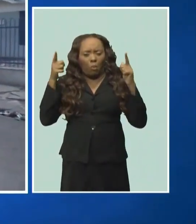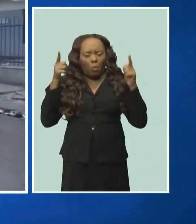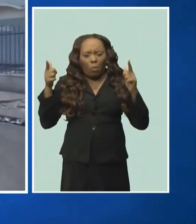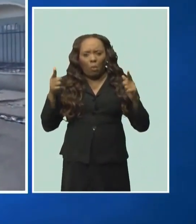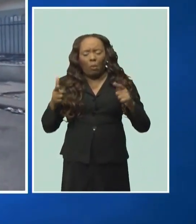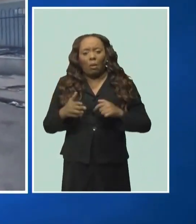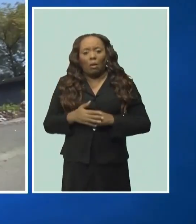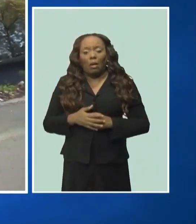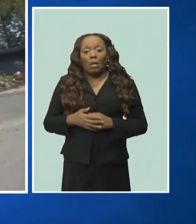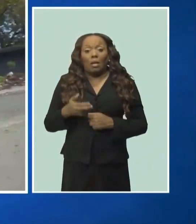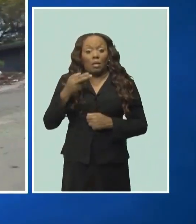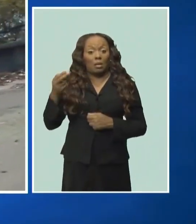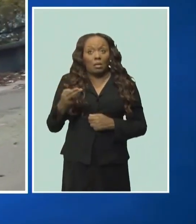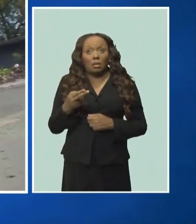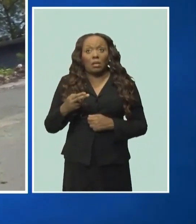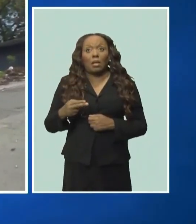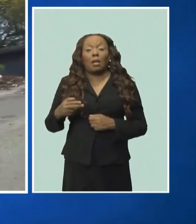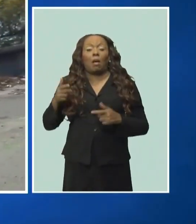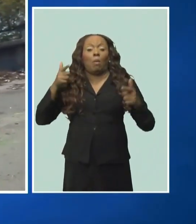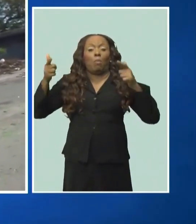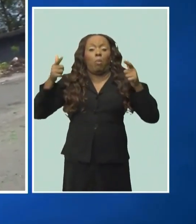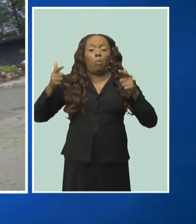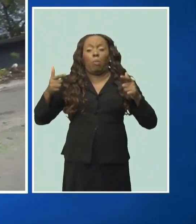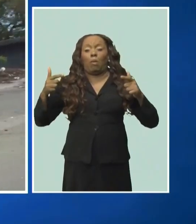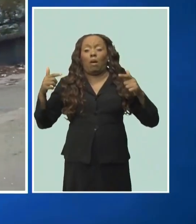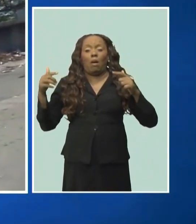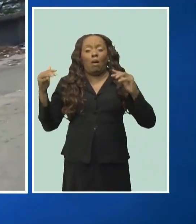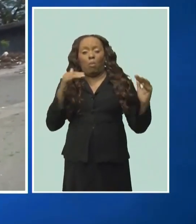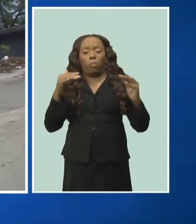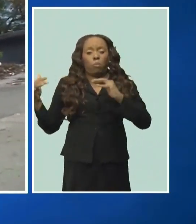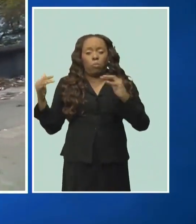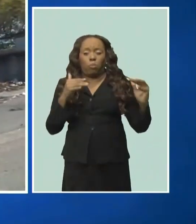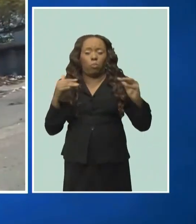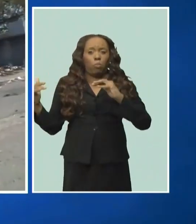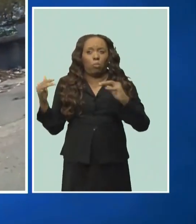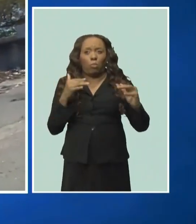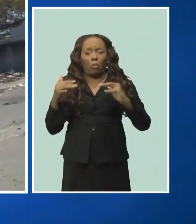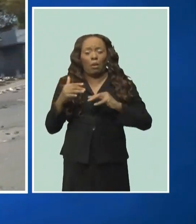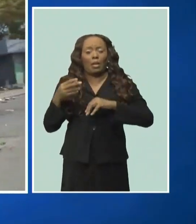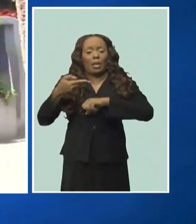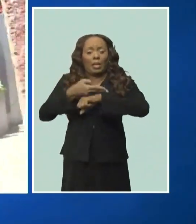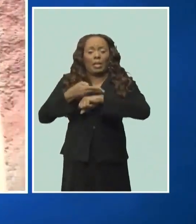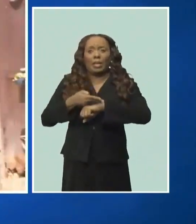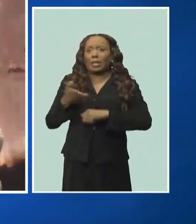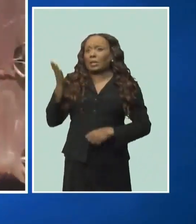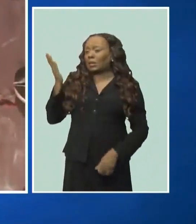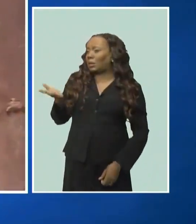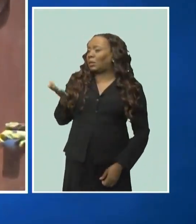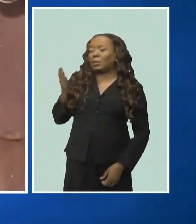On Thursday, firefights between armed groups and the police were ongoing in Haiti's capital.